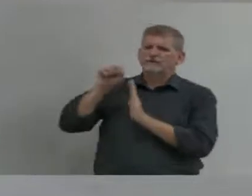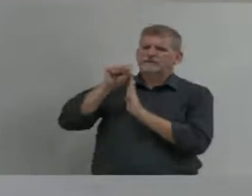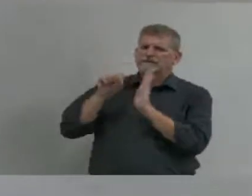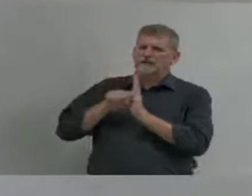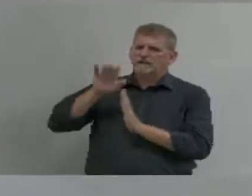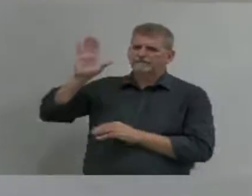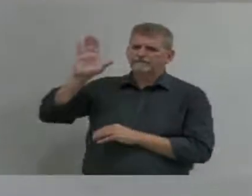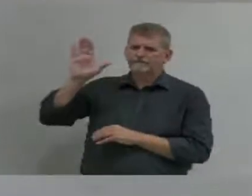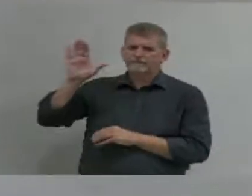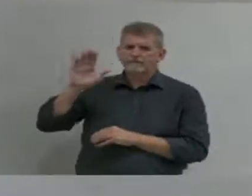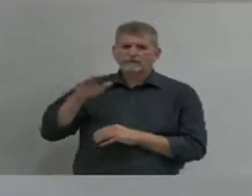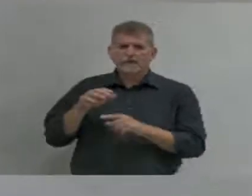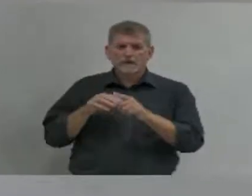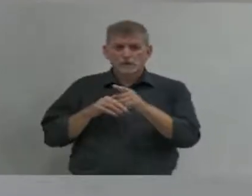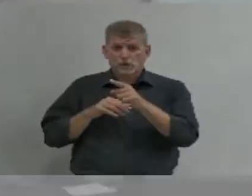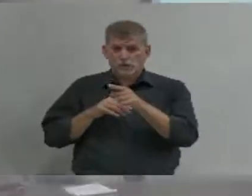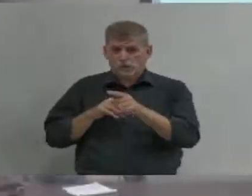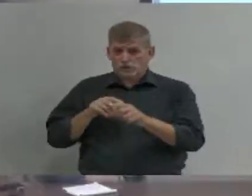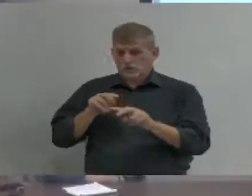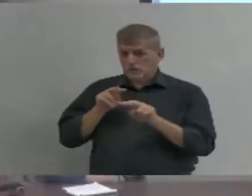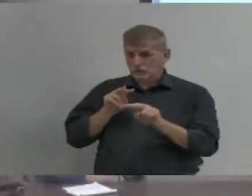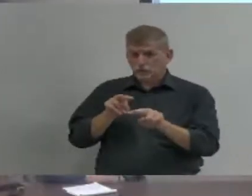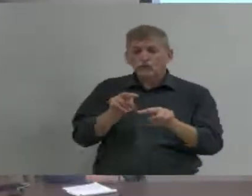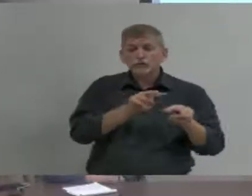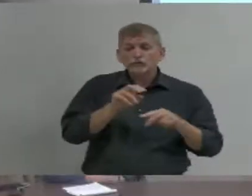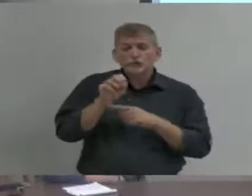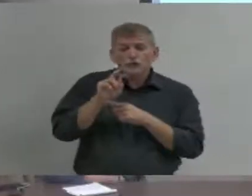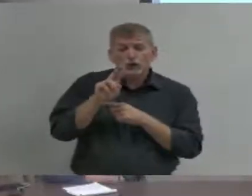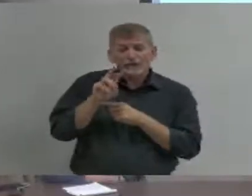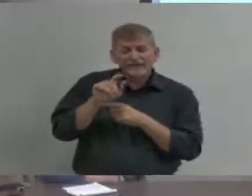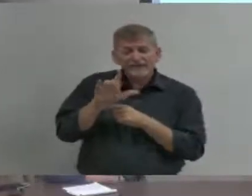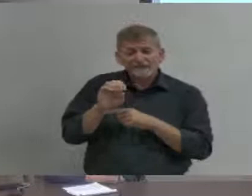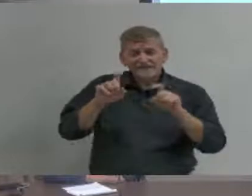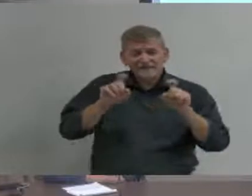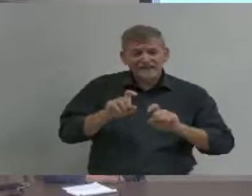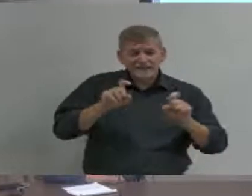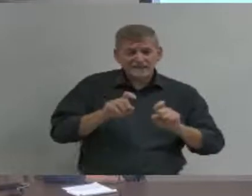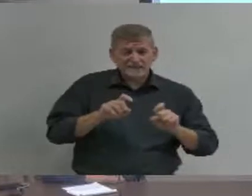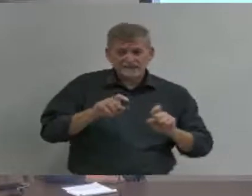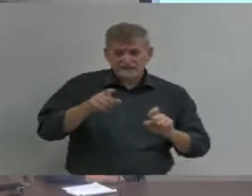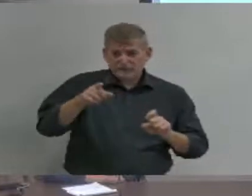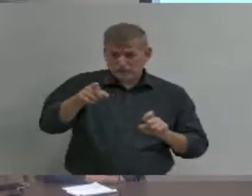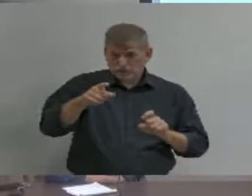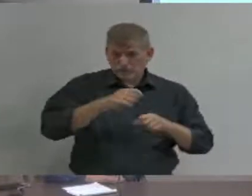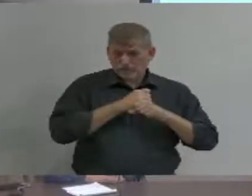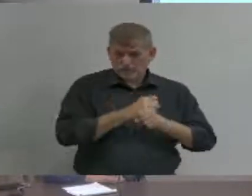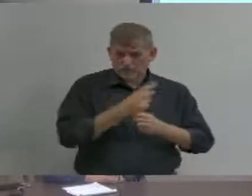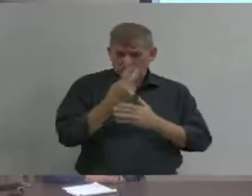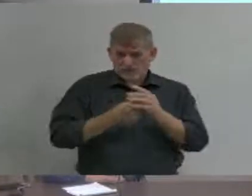testing strategy is working to protect those off campus?